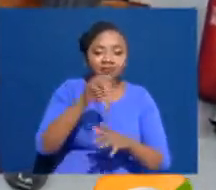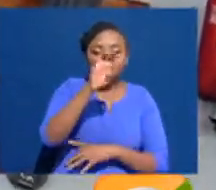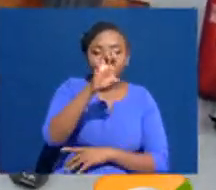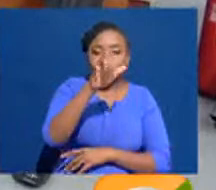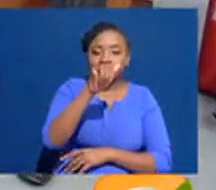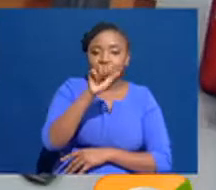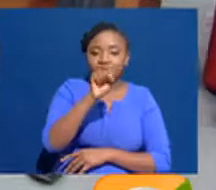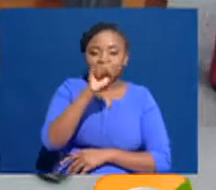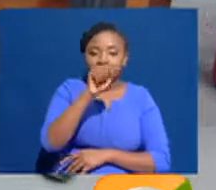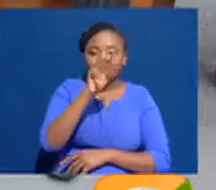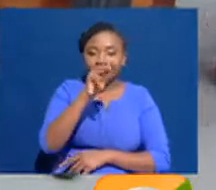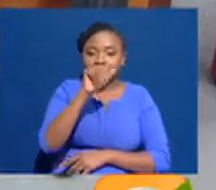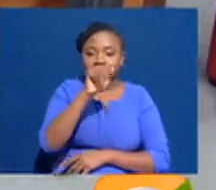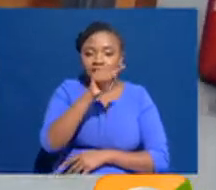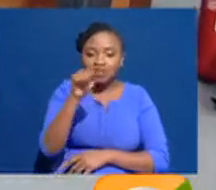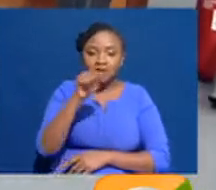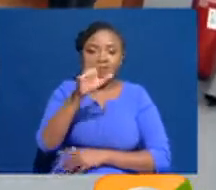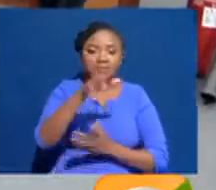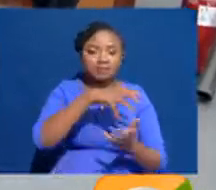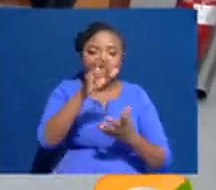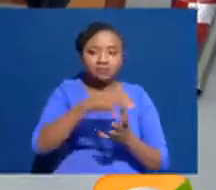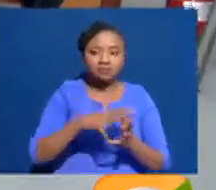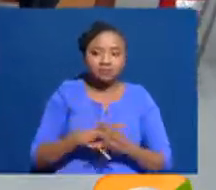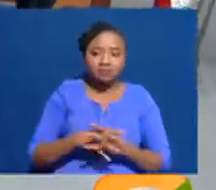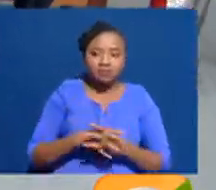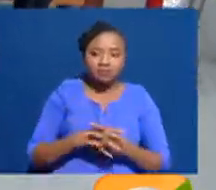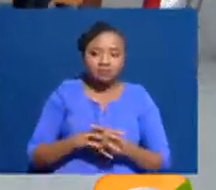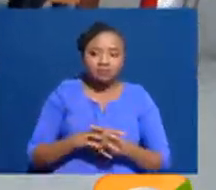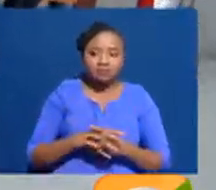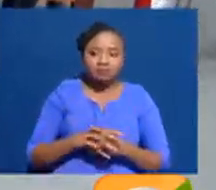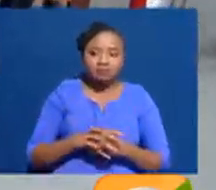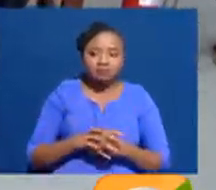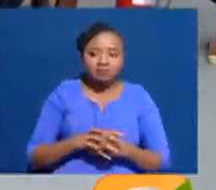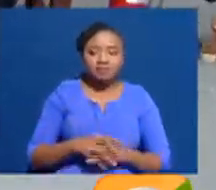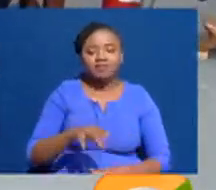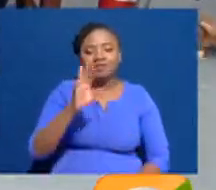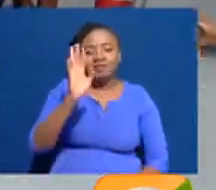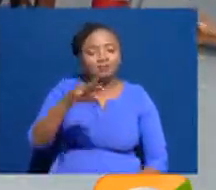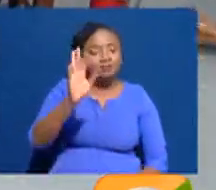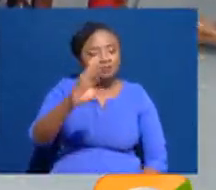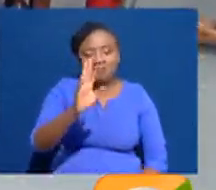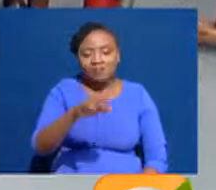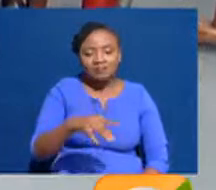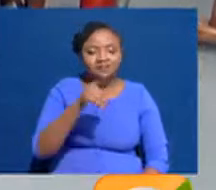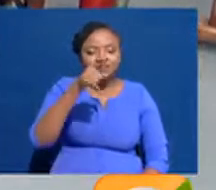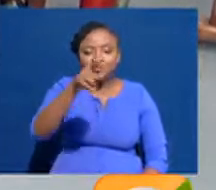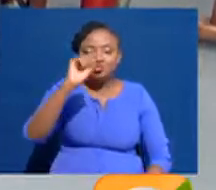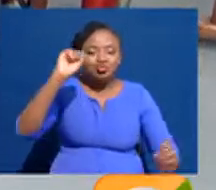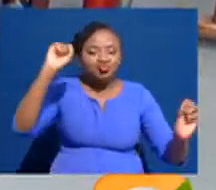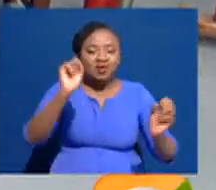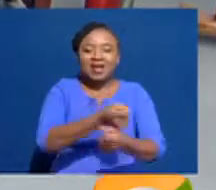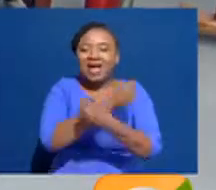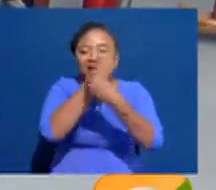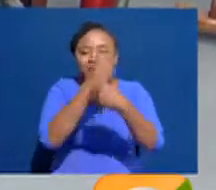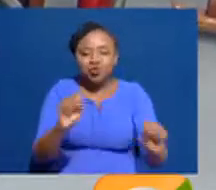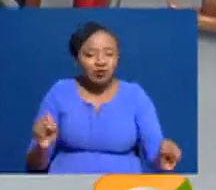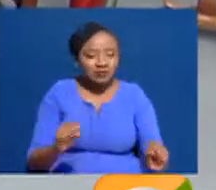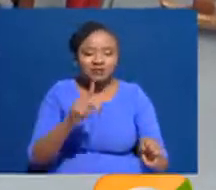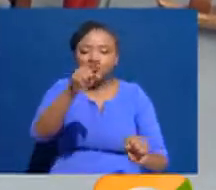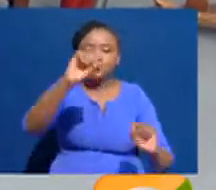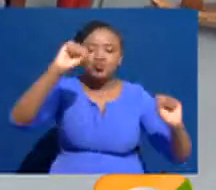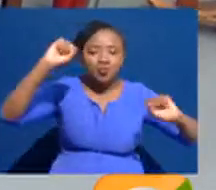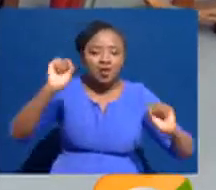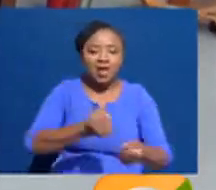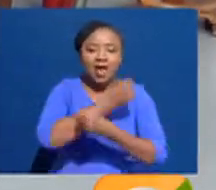Kitengela is vandalized. They caused all that. Just wait. Let me execute my case. No, we cannot be both talking. Huh? You